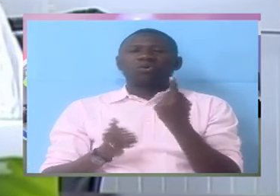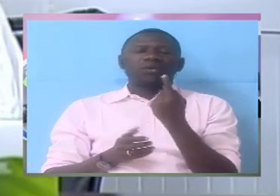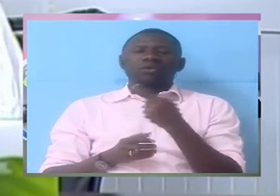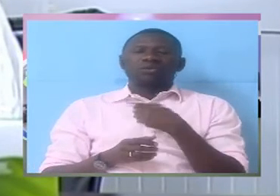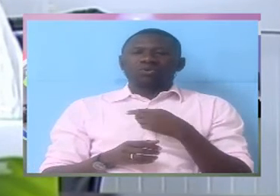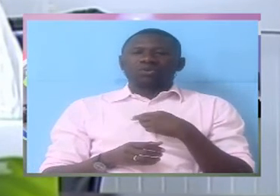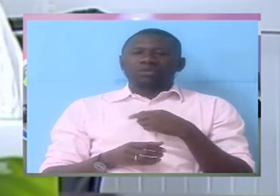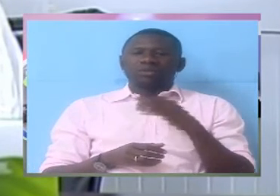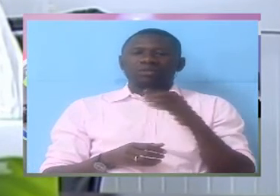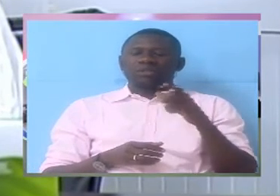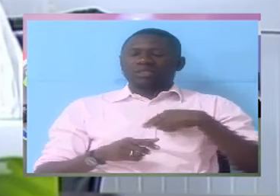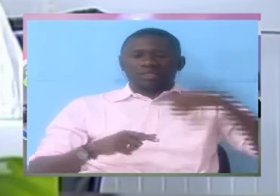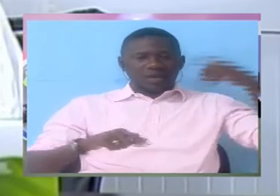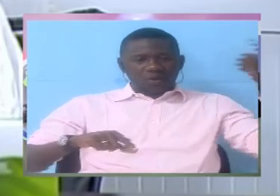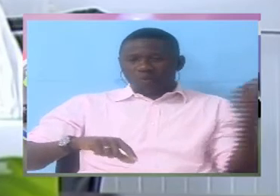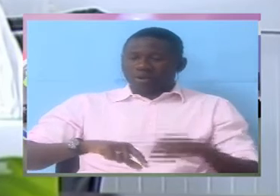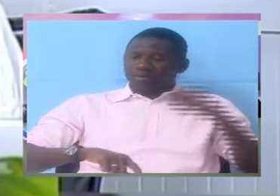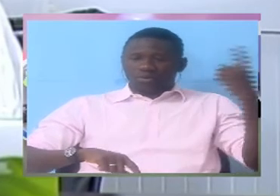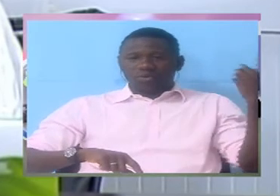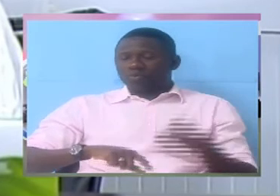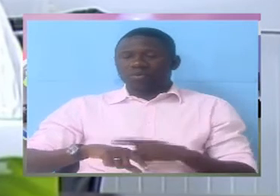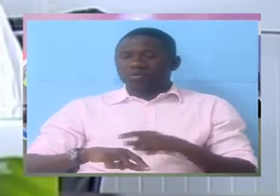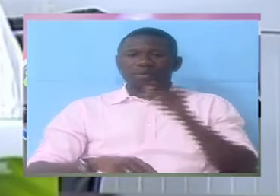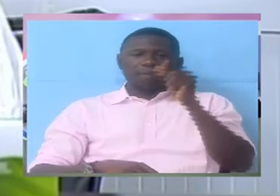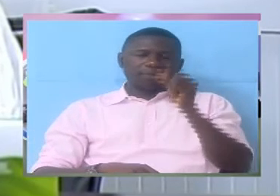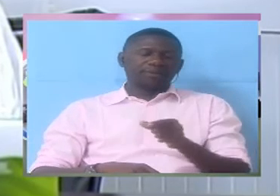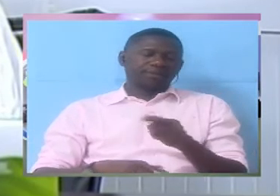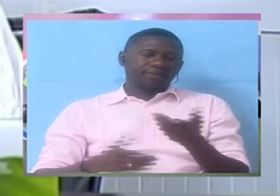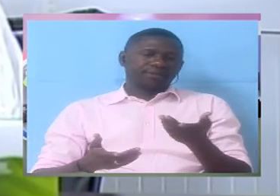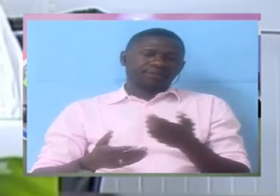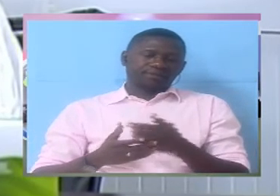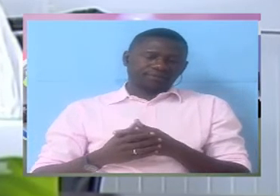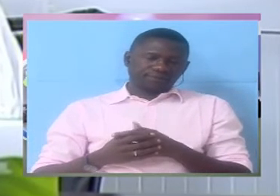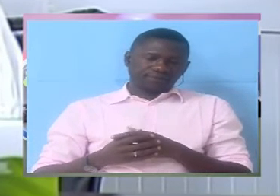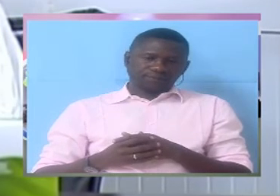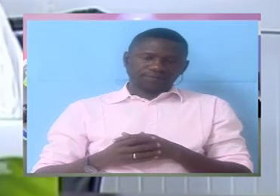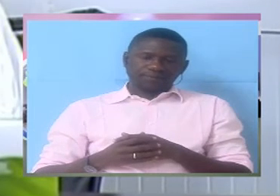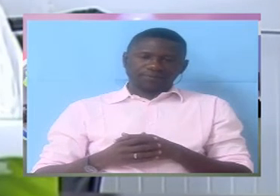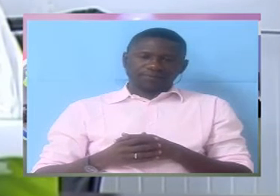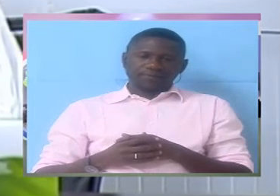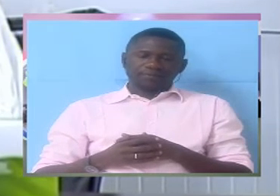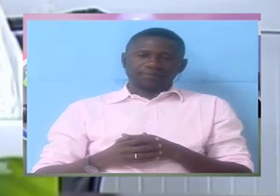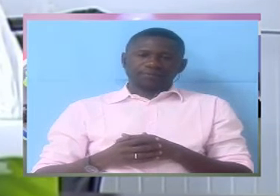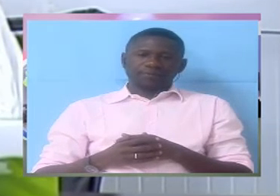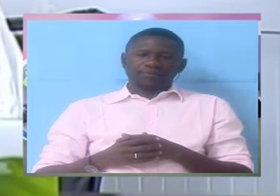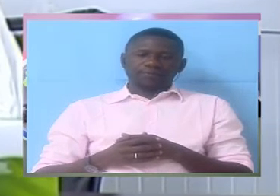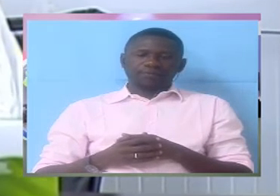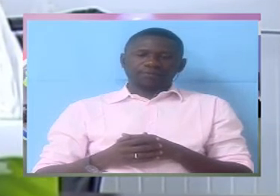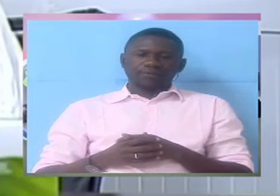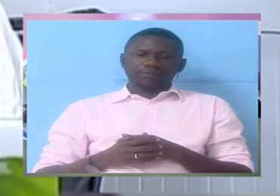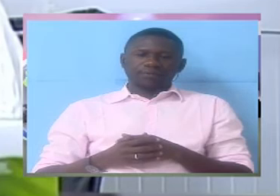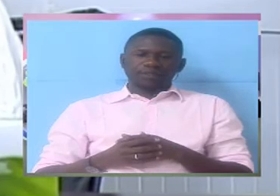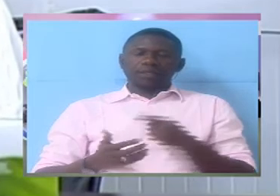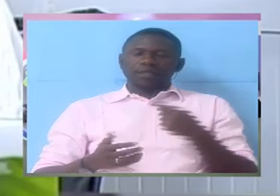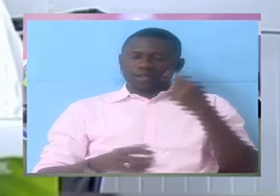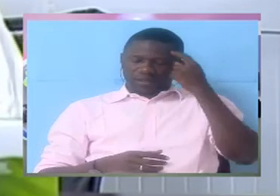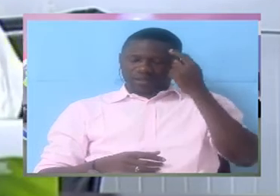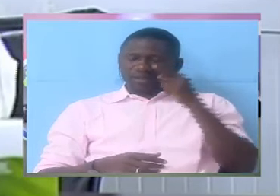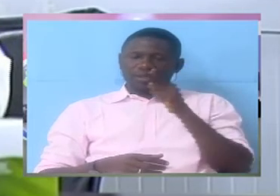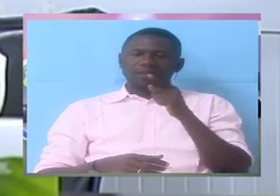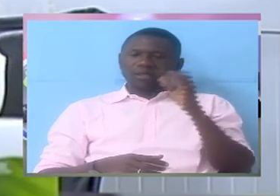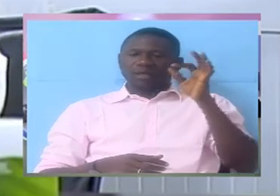Other than getting their whips to beat. So, I think that